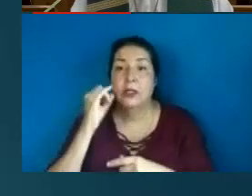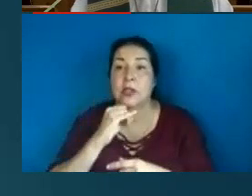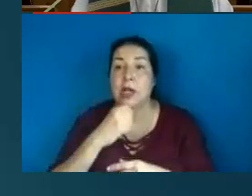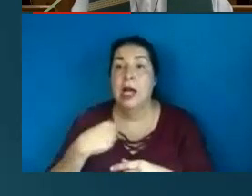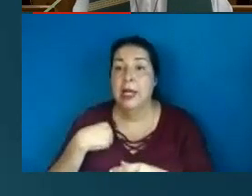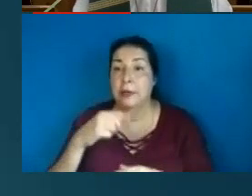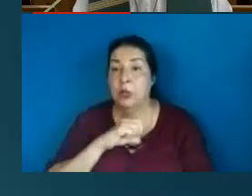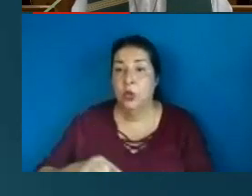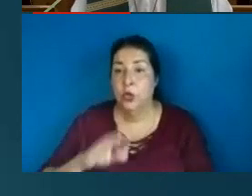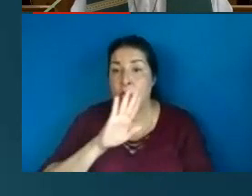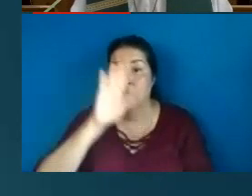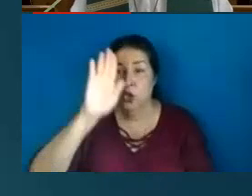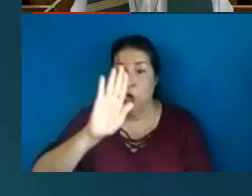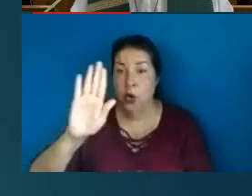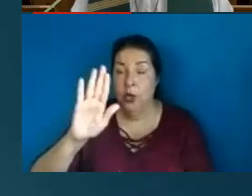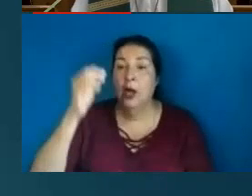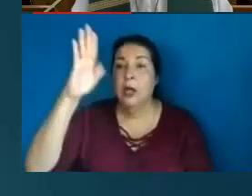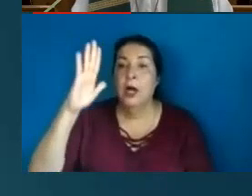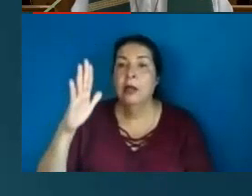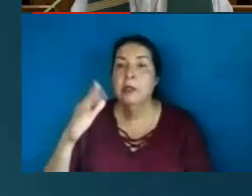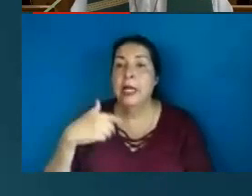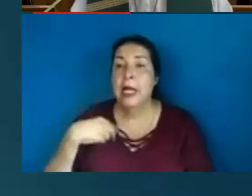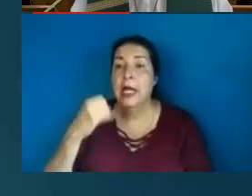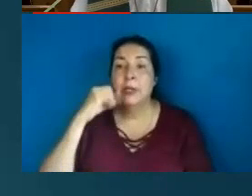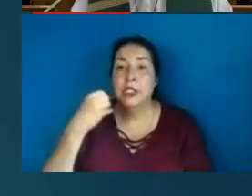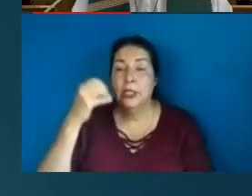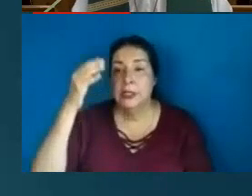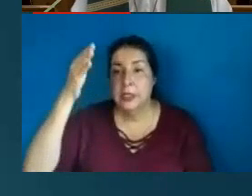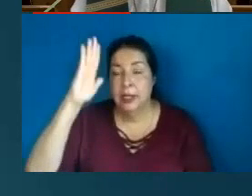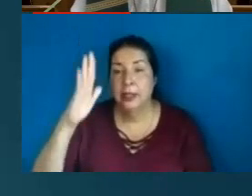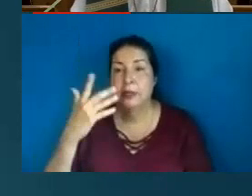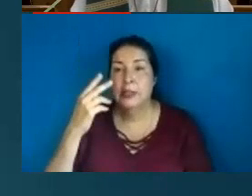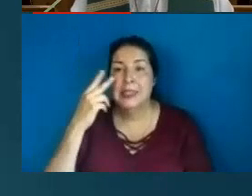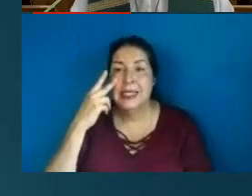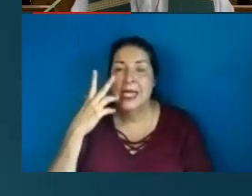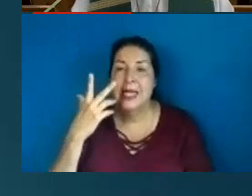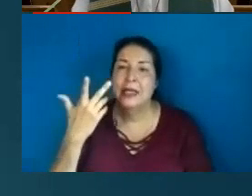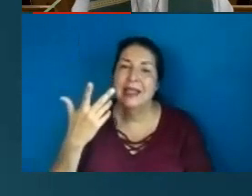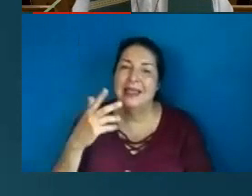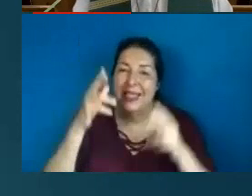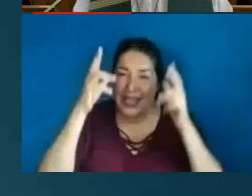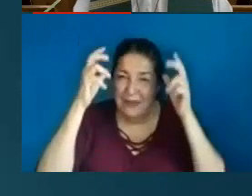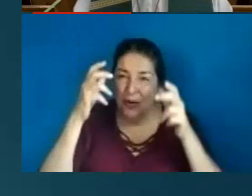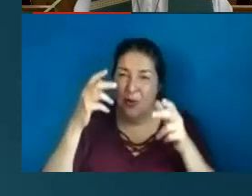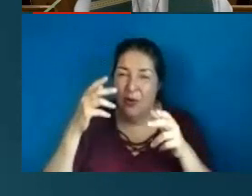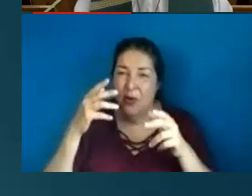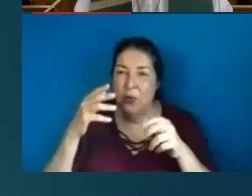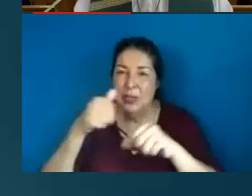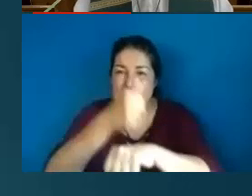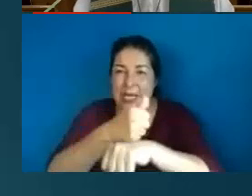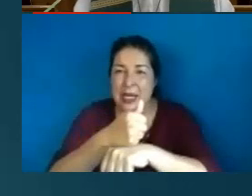God, visiting the iniquity of the fathers on the children to the third and fourth generation of those who hate